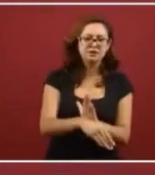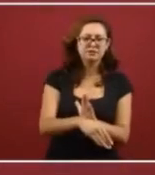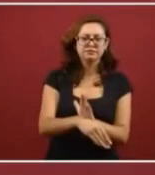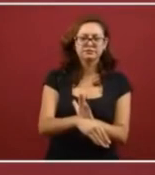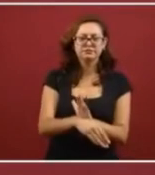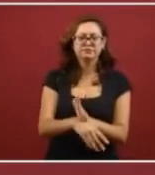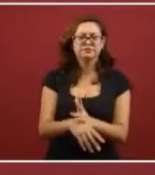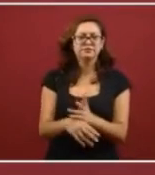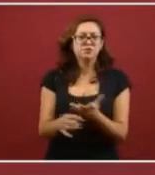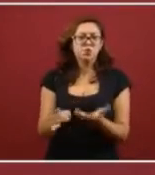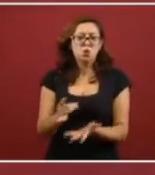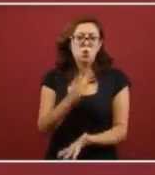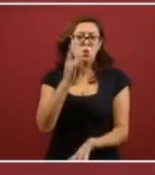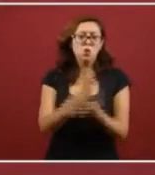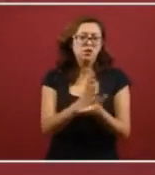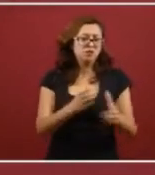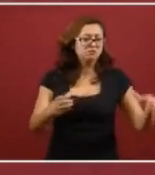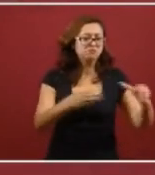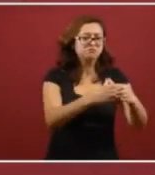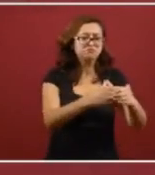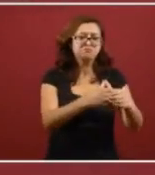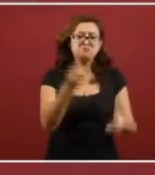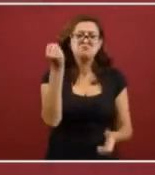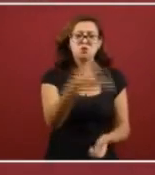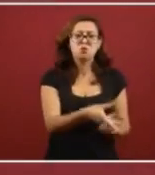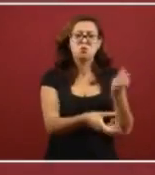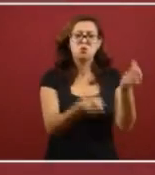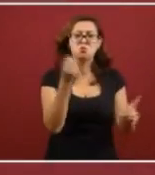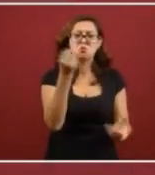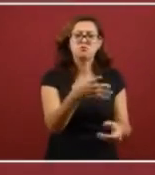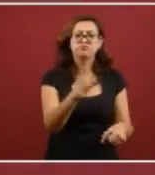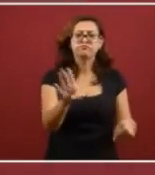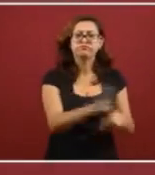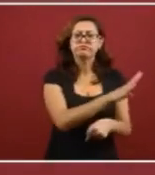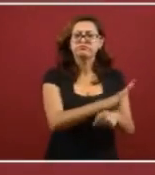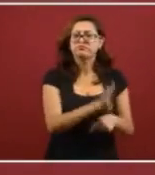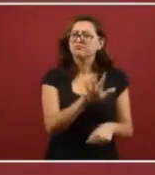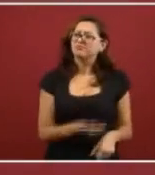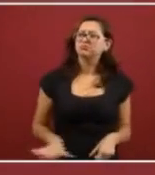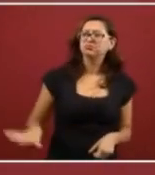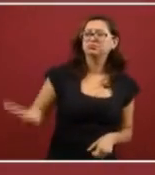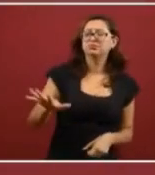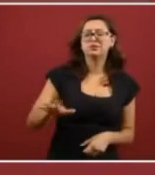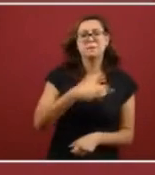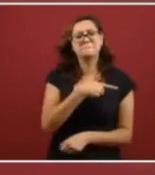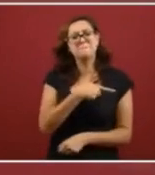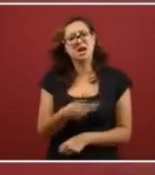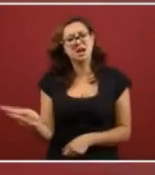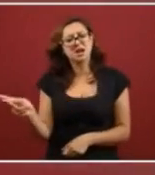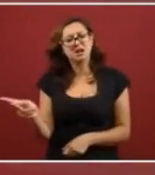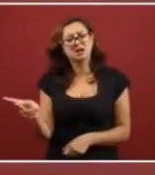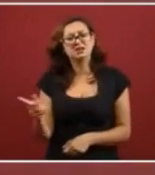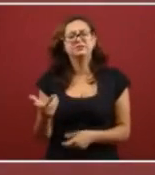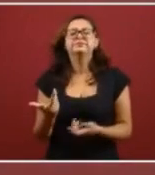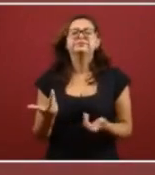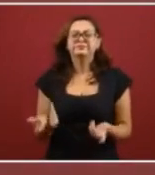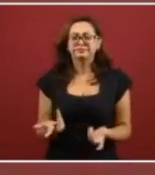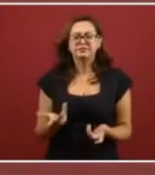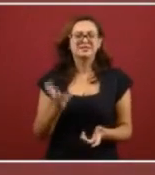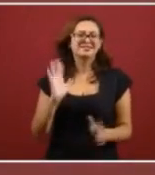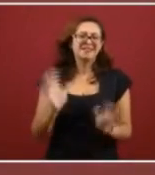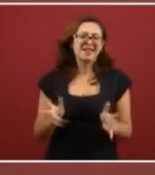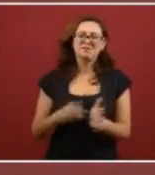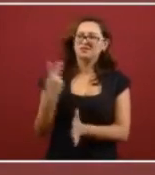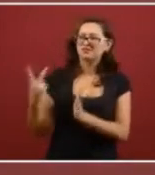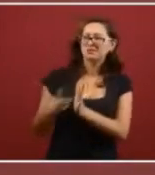a failure that minoría, benefited a minority. And did not favor the people, dicho, as